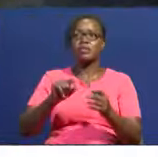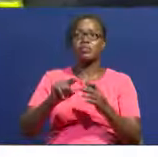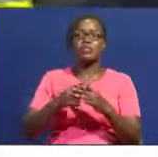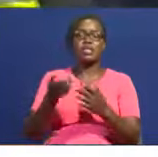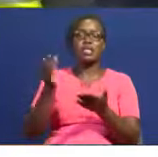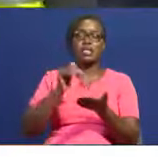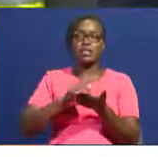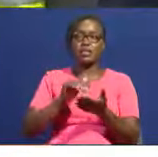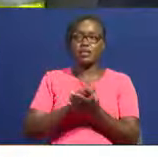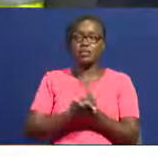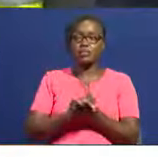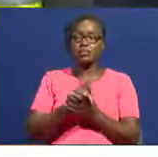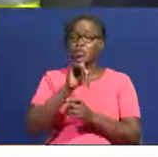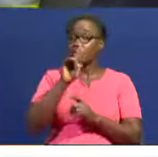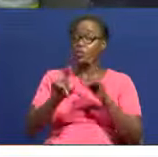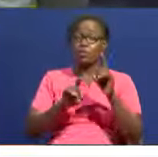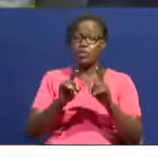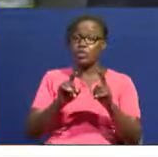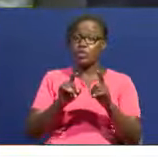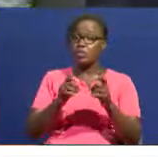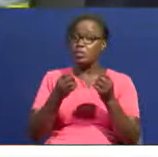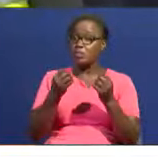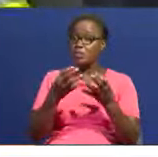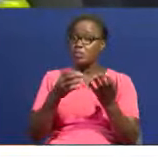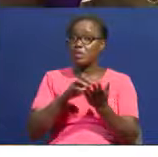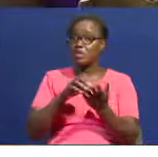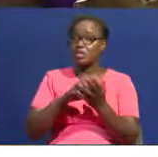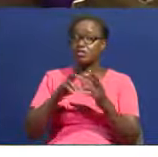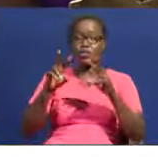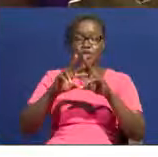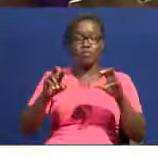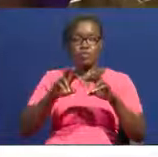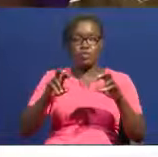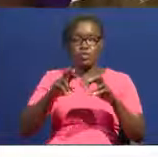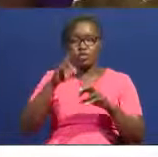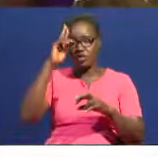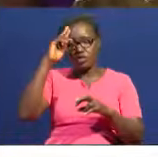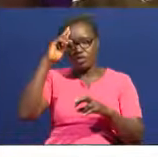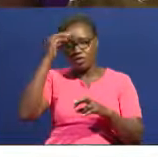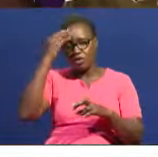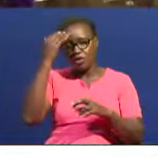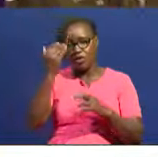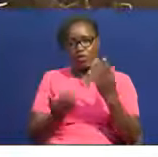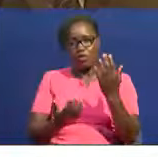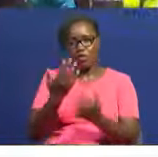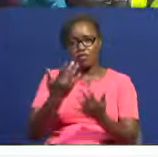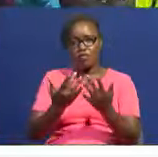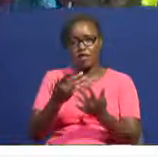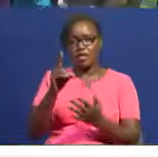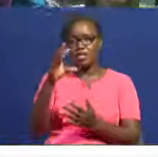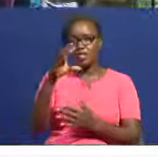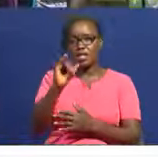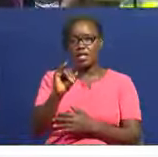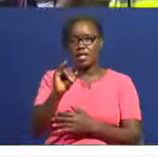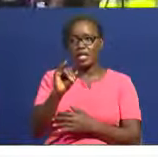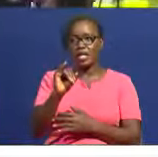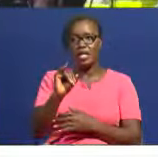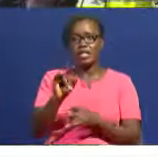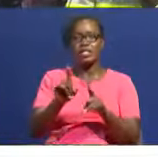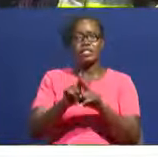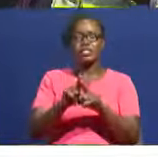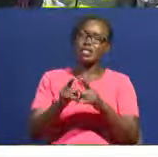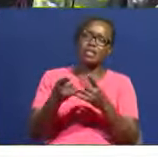off. Questions, however, abound on the status of investigations into the cause of a fire, with the Directorate of Criminal Investigations still